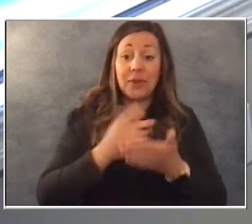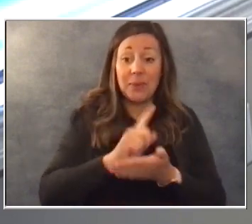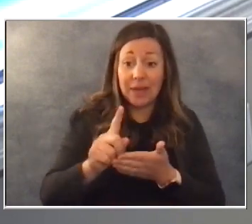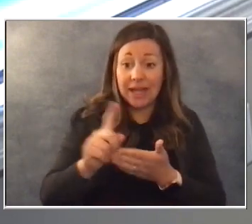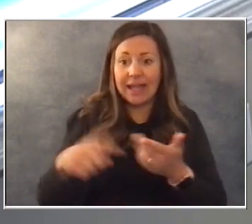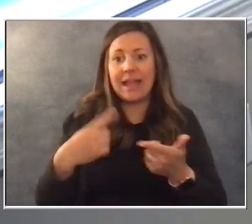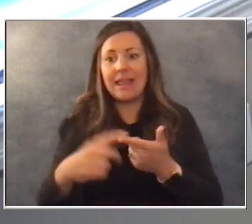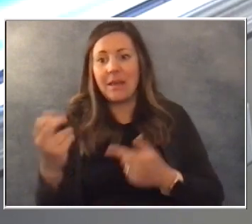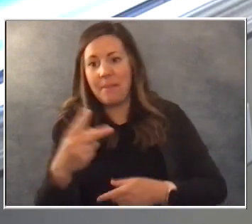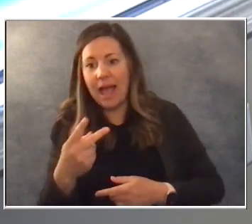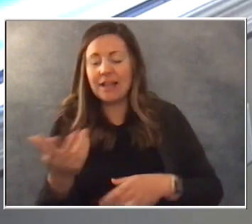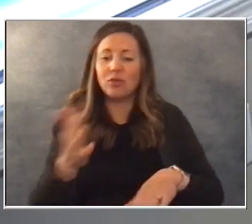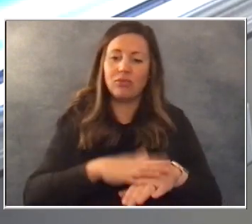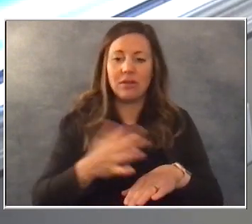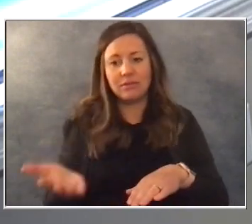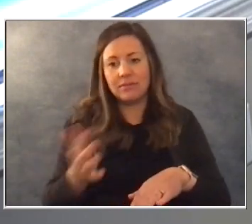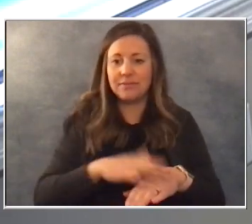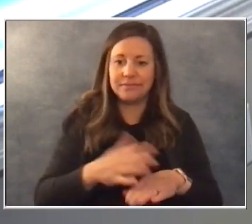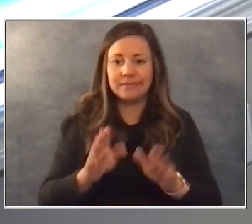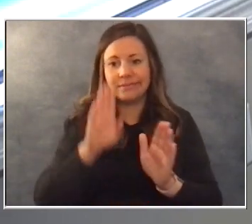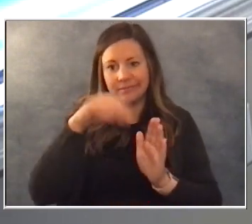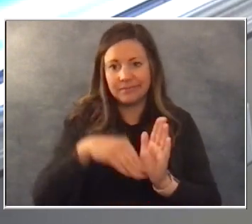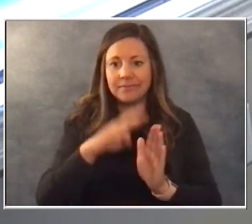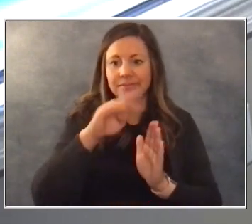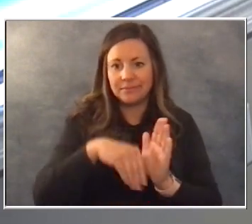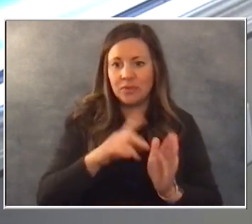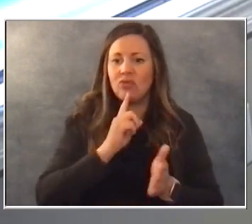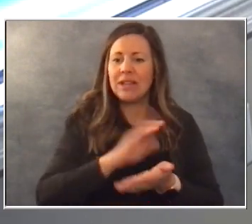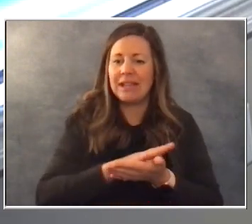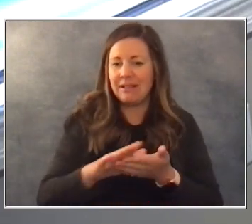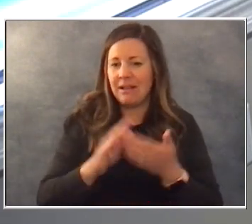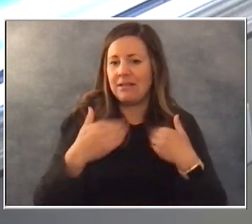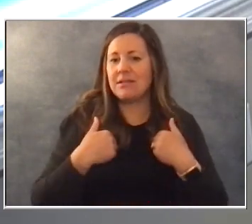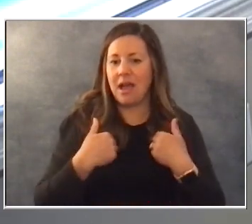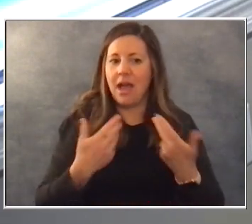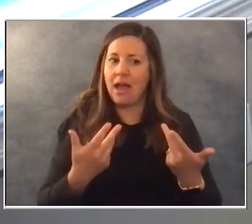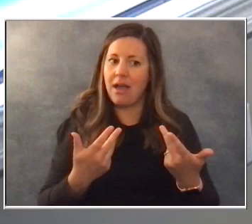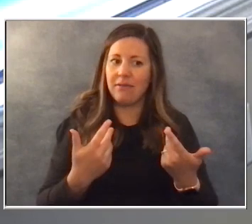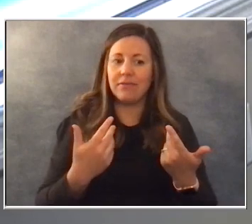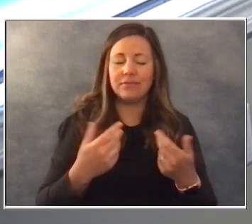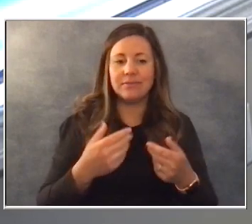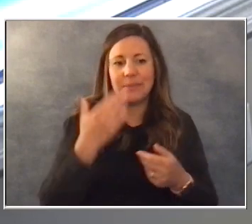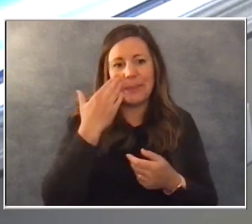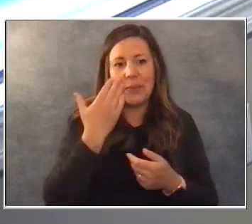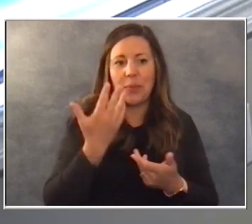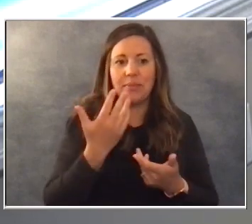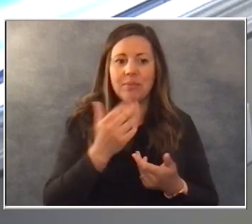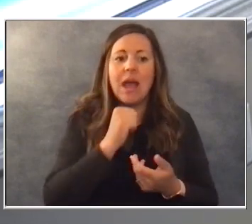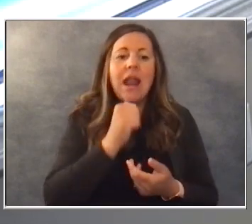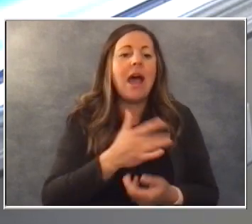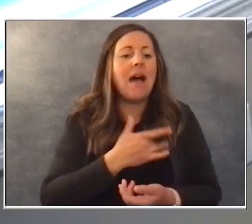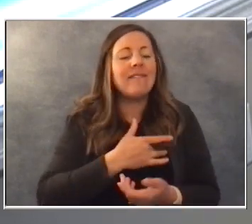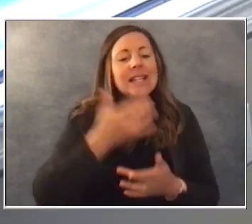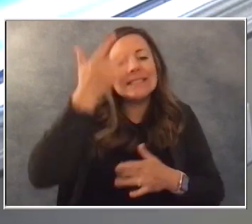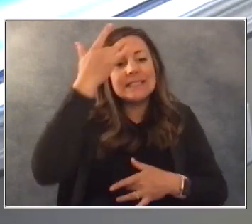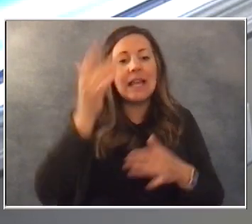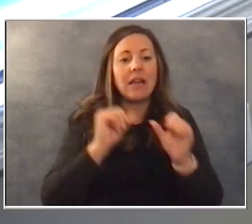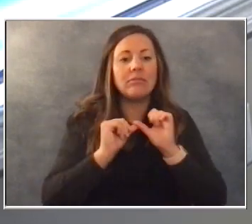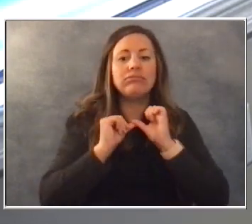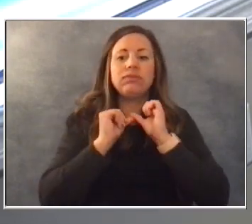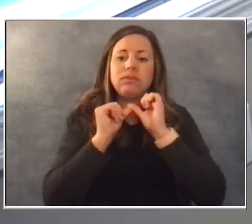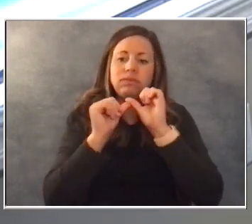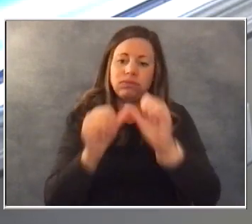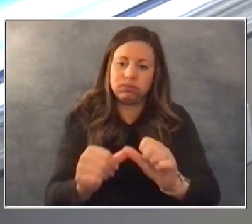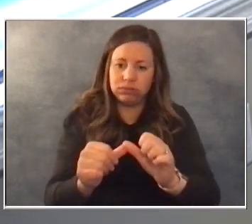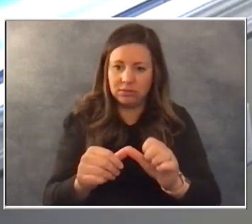bad week and off and on. So it was nice to be able to have a bright side of you don't feel sick 100% of the time.